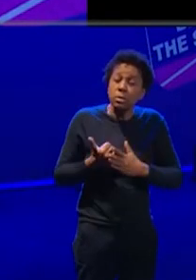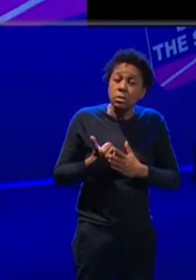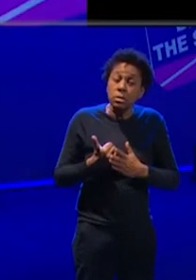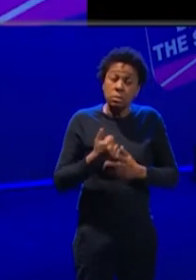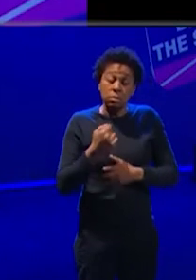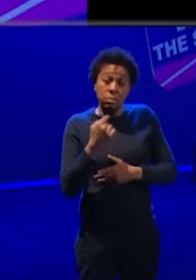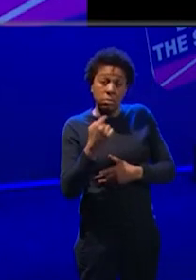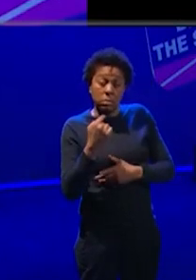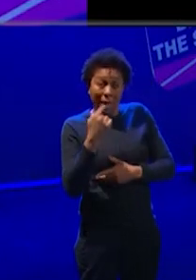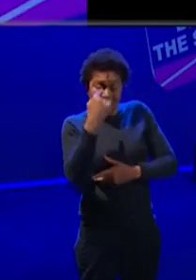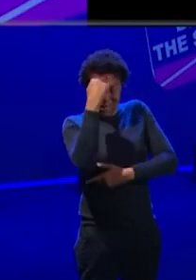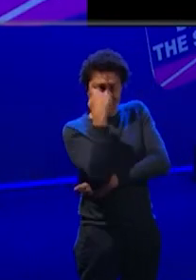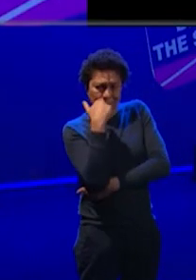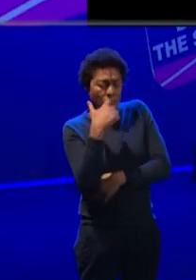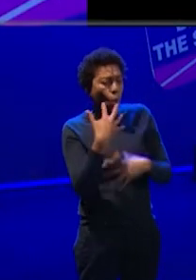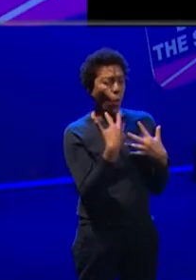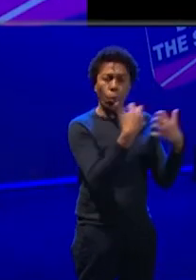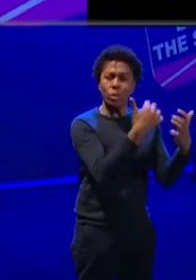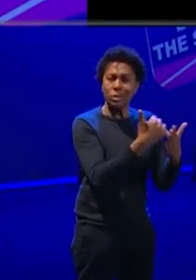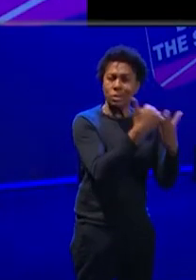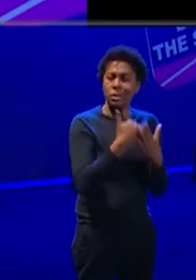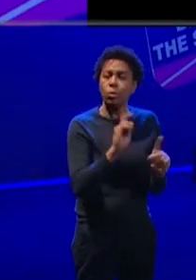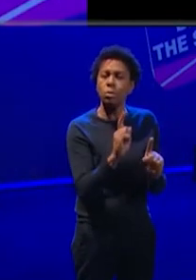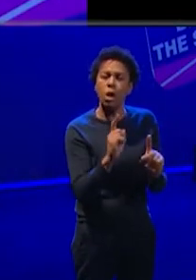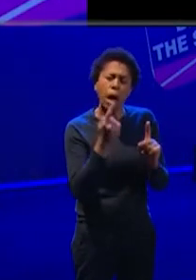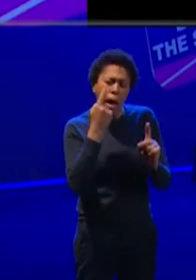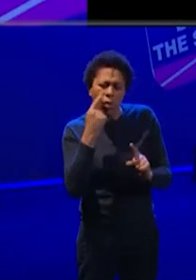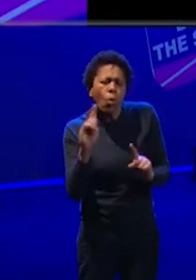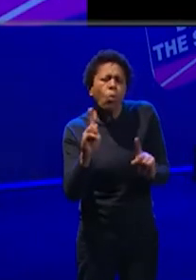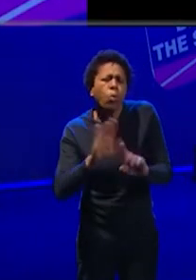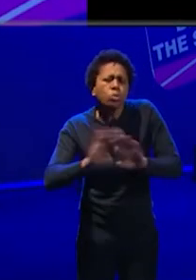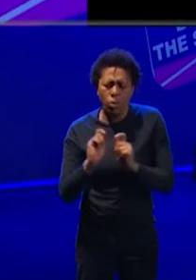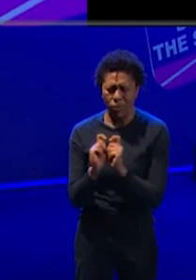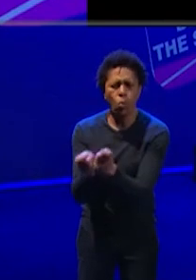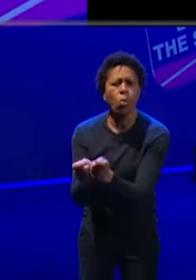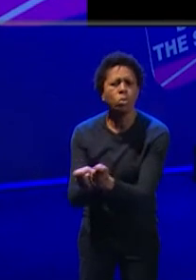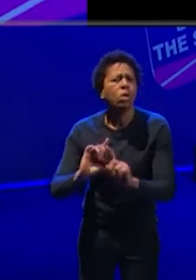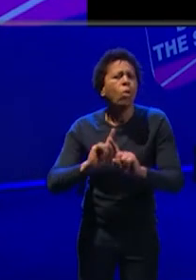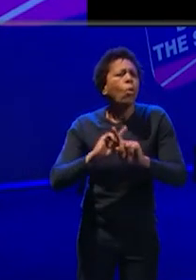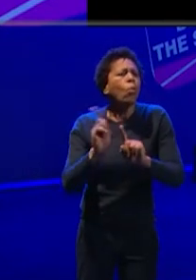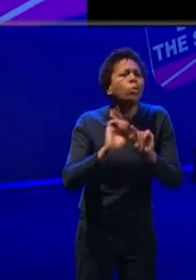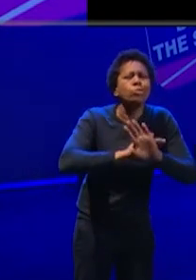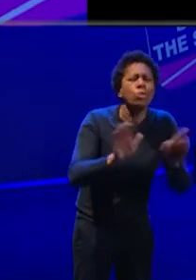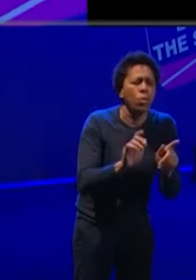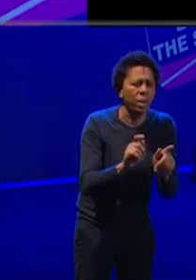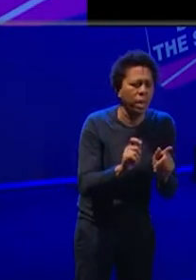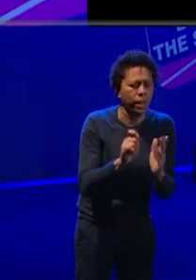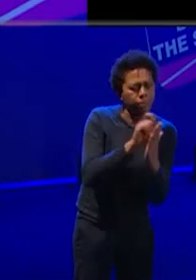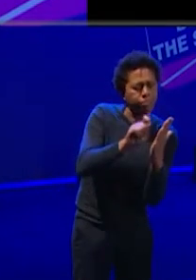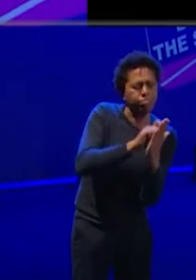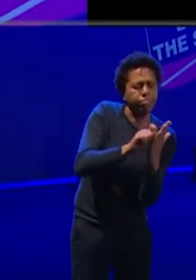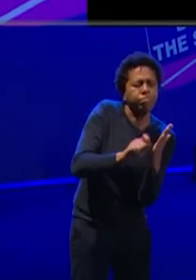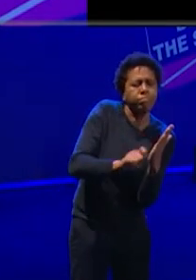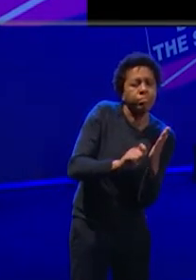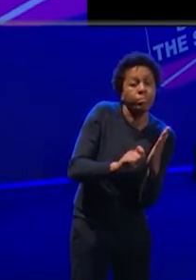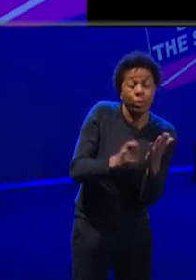gaps. Mm-hmm. Look for what's not being given awards. Look for what's not being reported on. Look for those shows, look for those people.